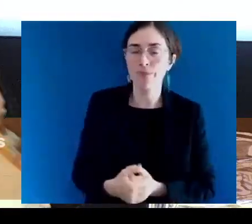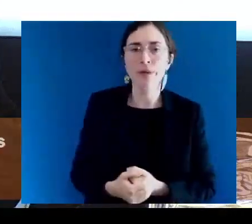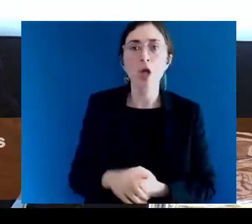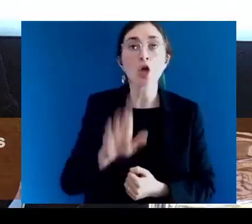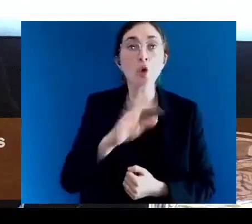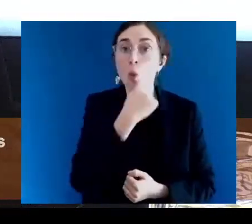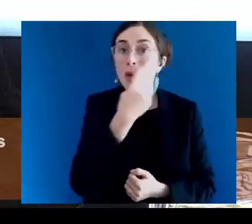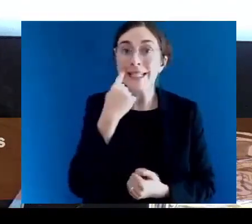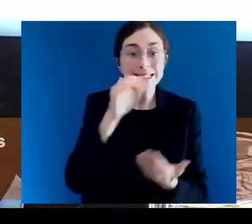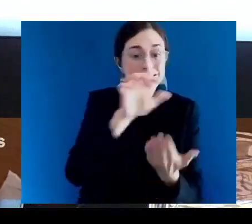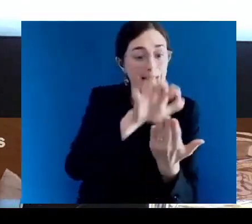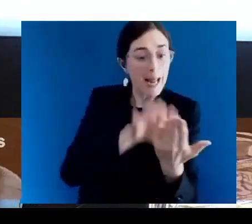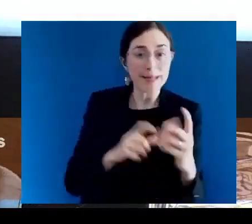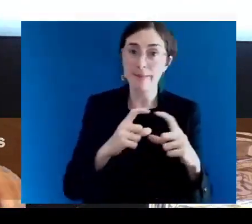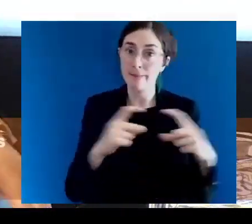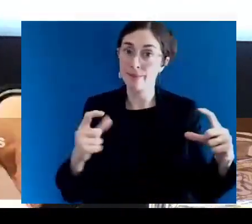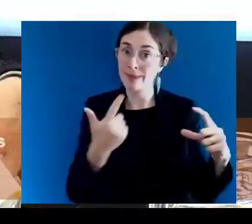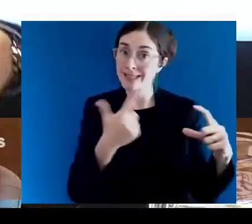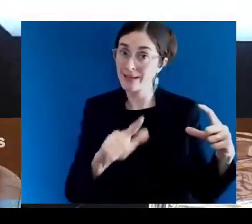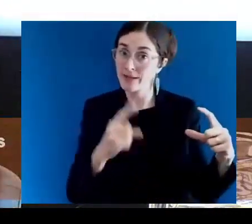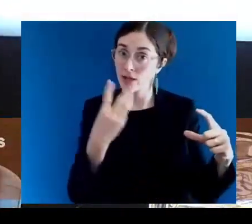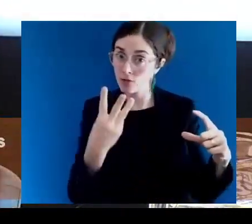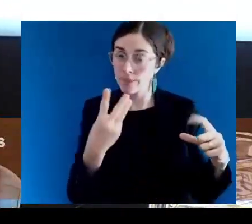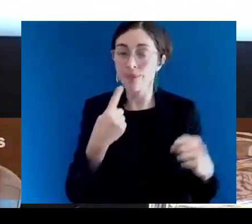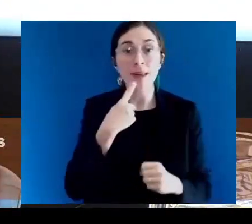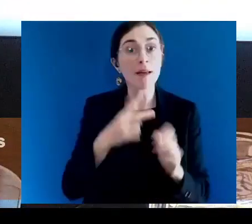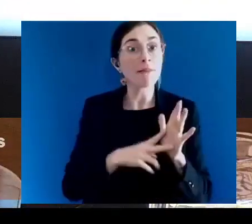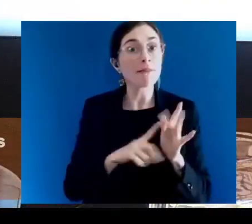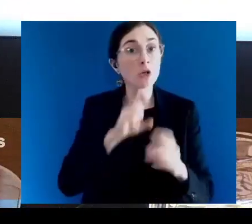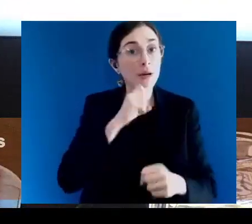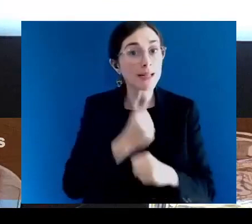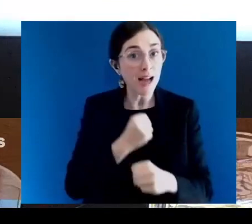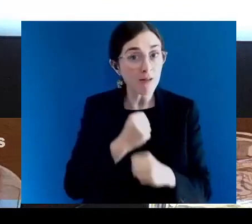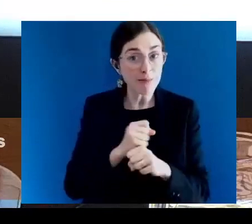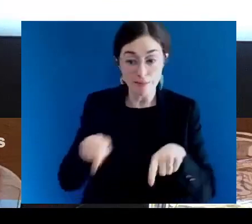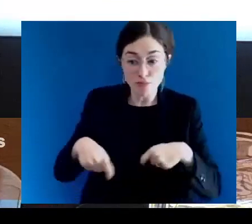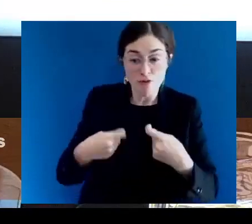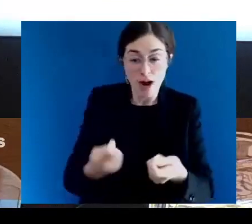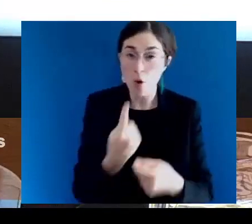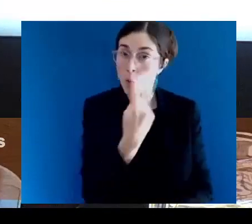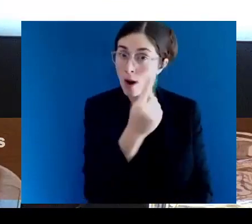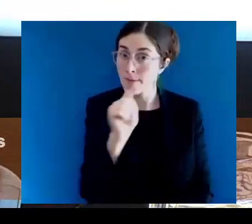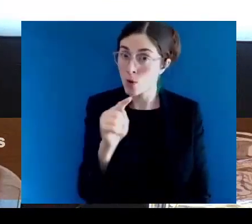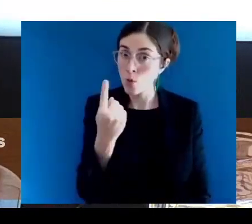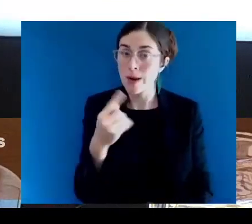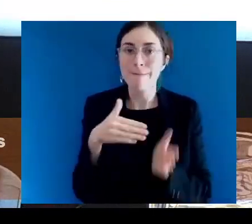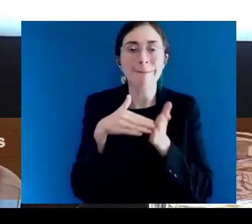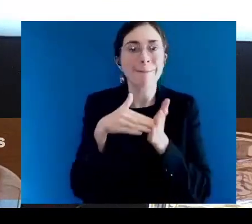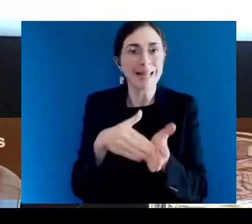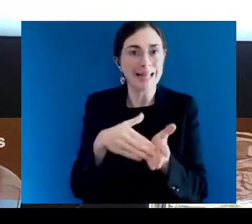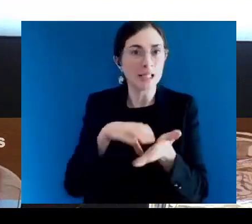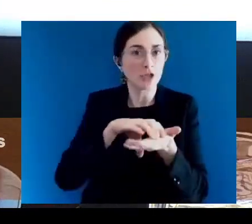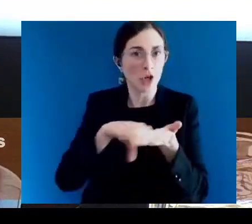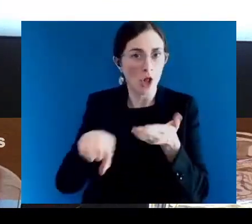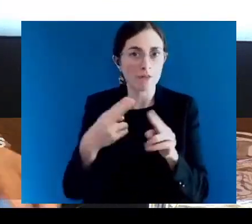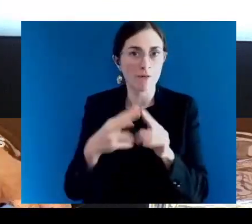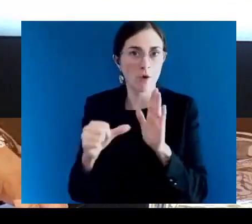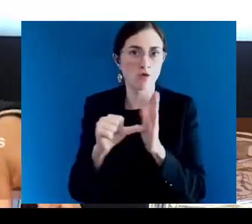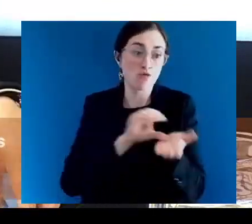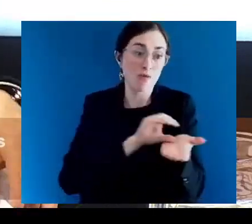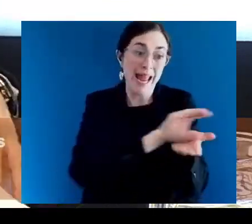73, you state that the Victorian government has provided $1.1 million in grants to